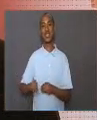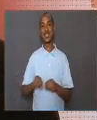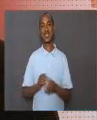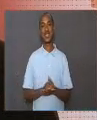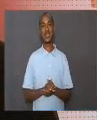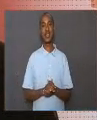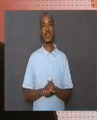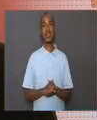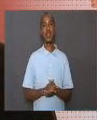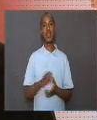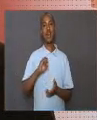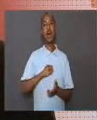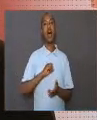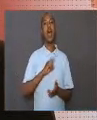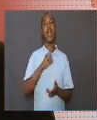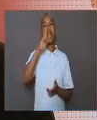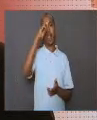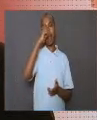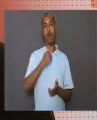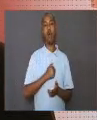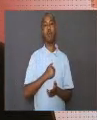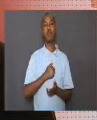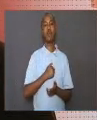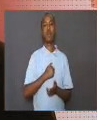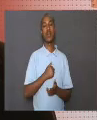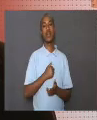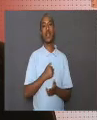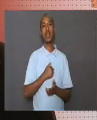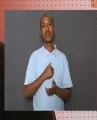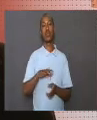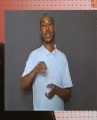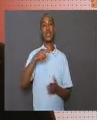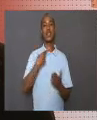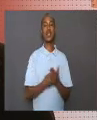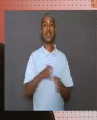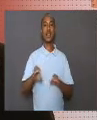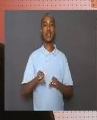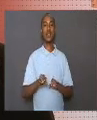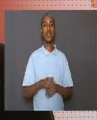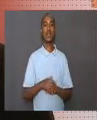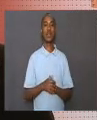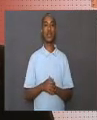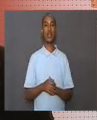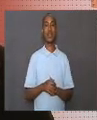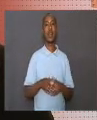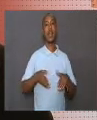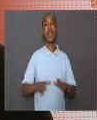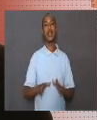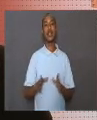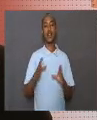Welcome back, students. I hope that you did not find this activity to be too